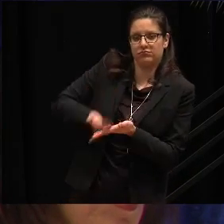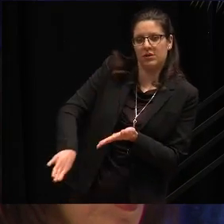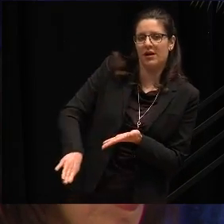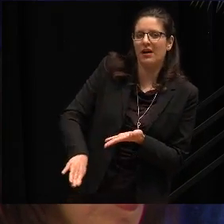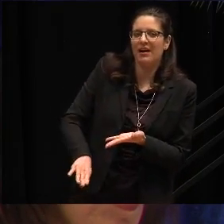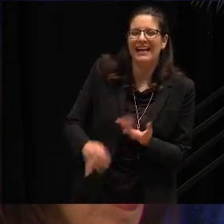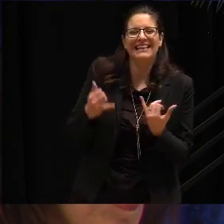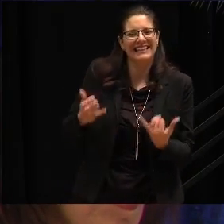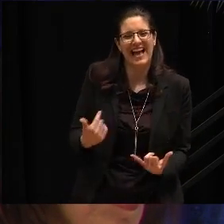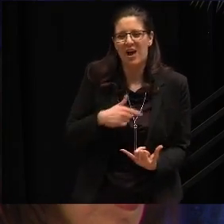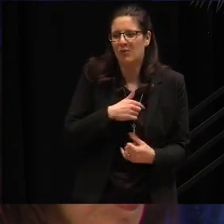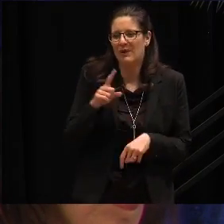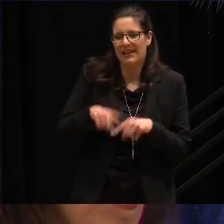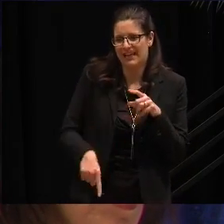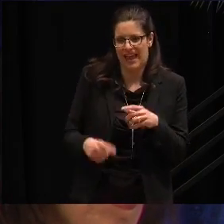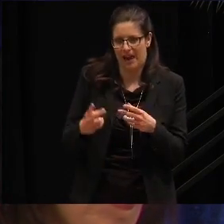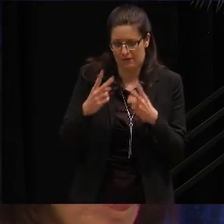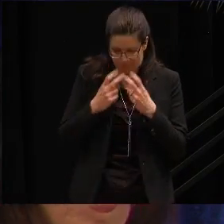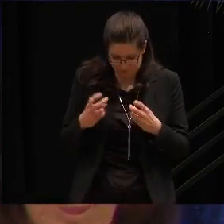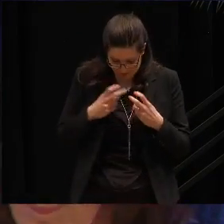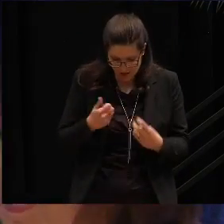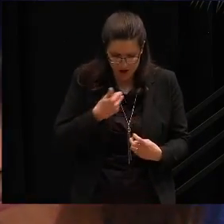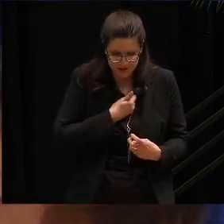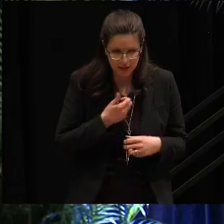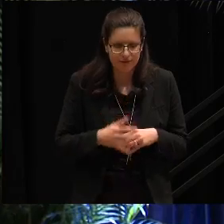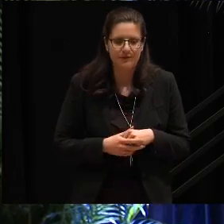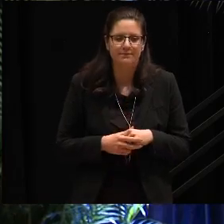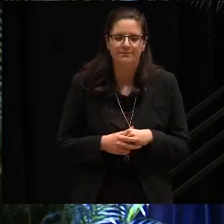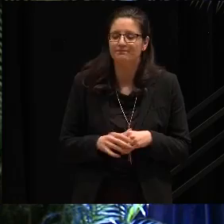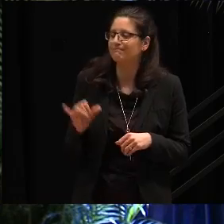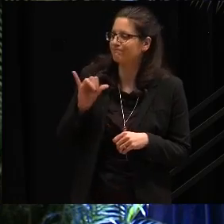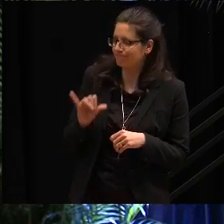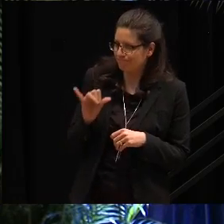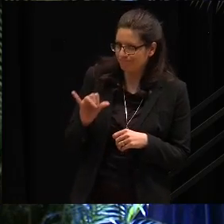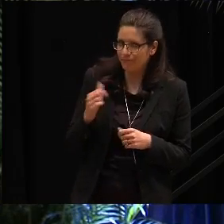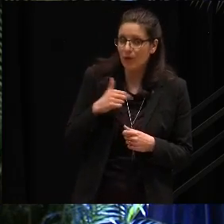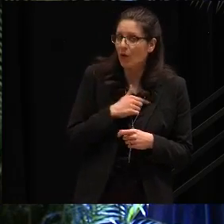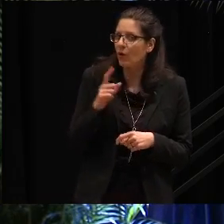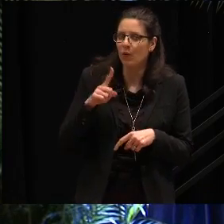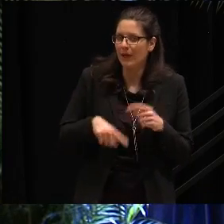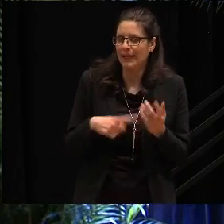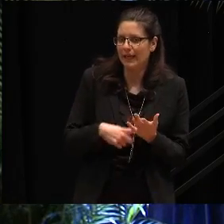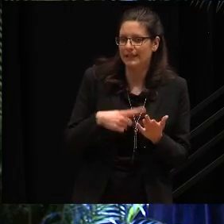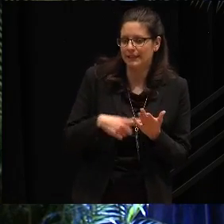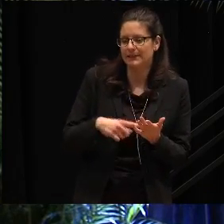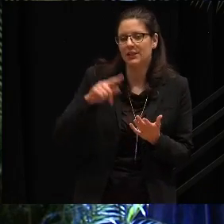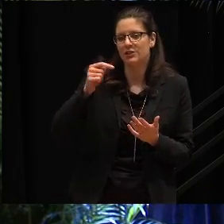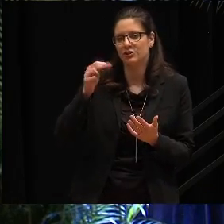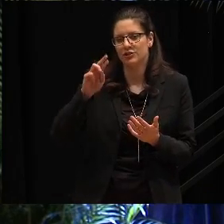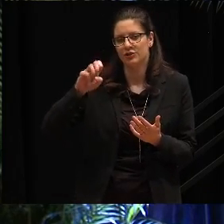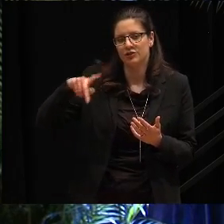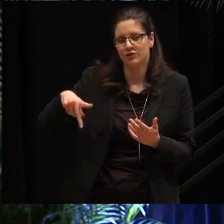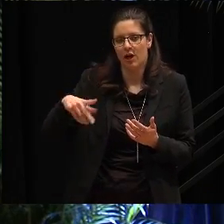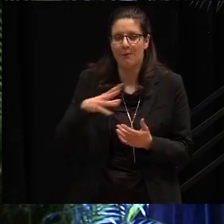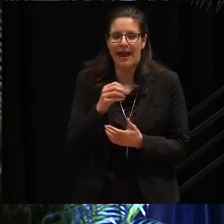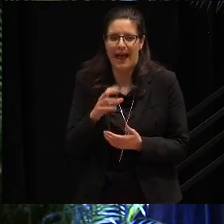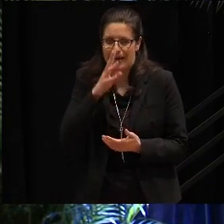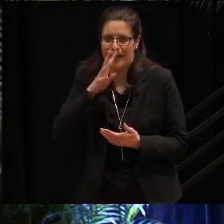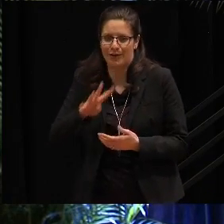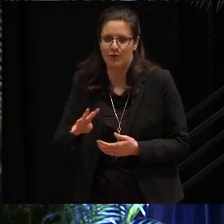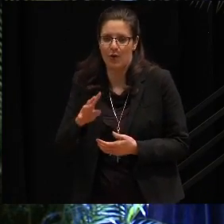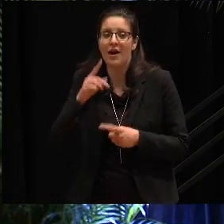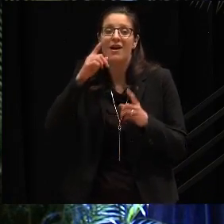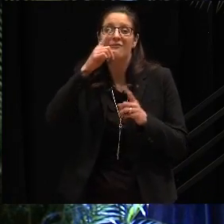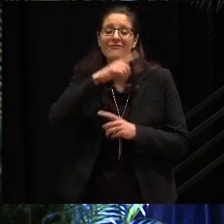cannot acknowledge the fault within ourselves. We can't talk about President Trump without mentioning fake news, but Brandon Bell,